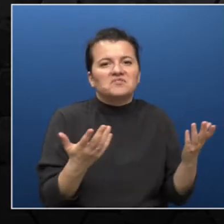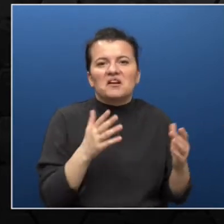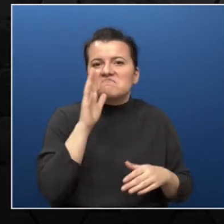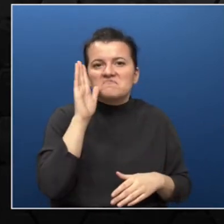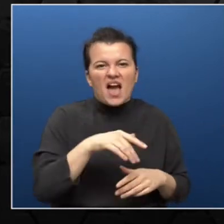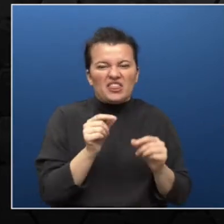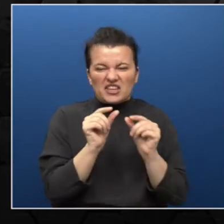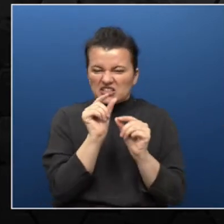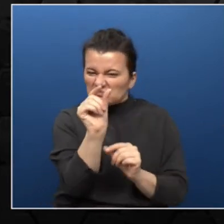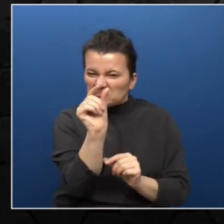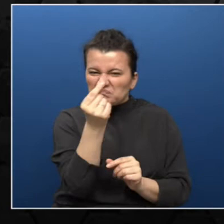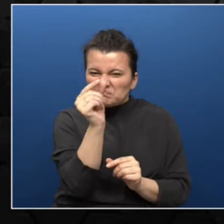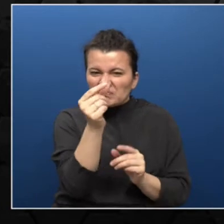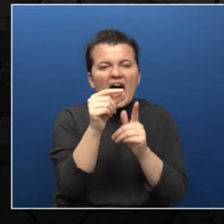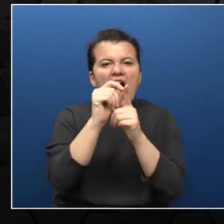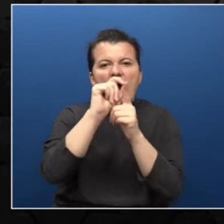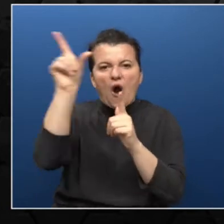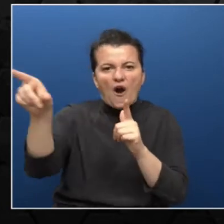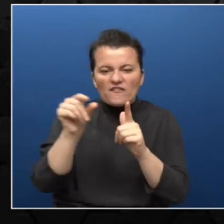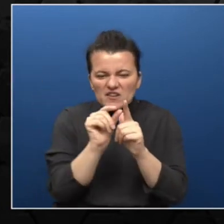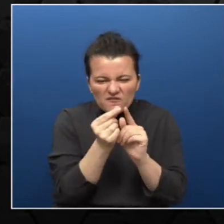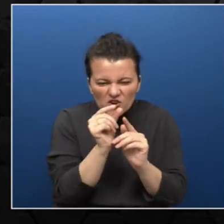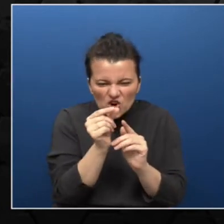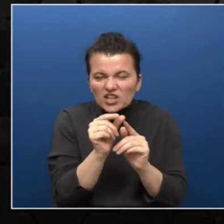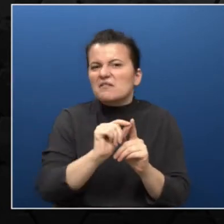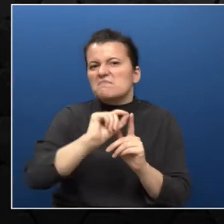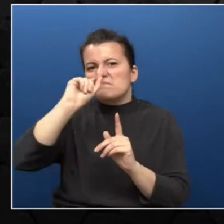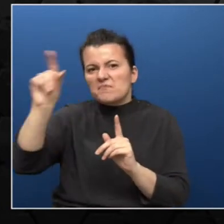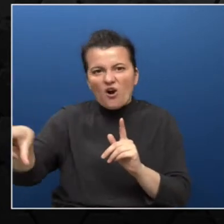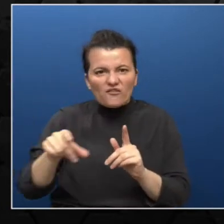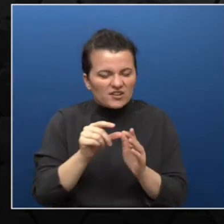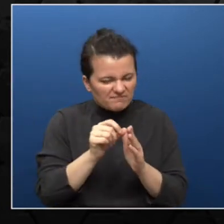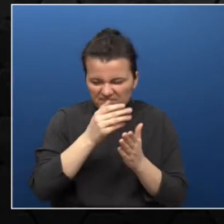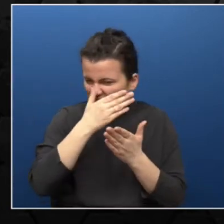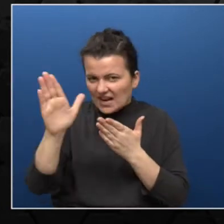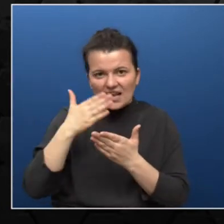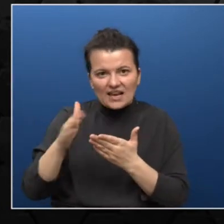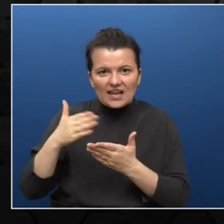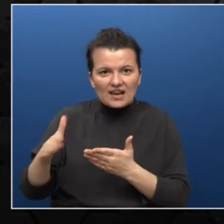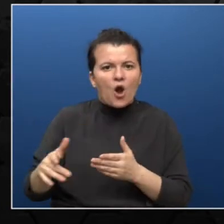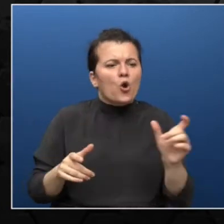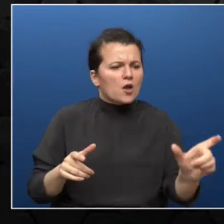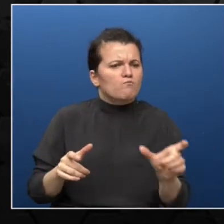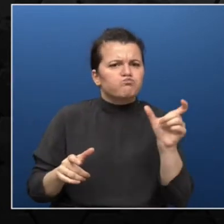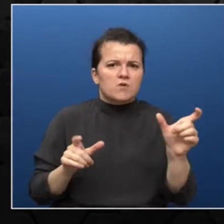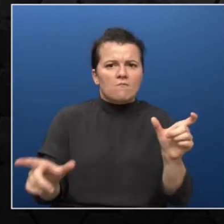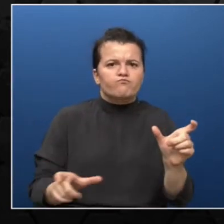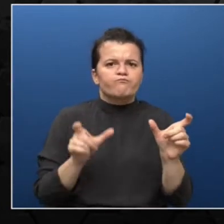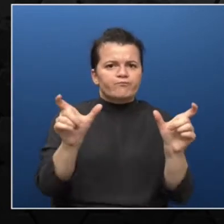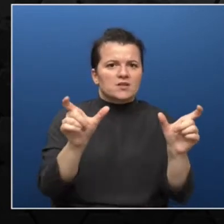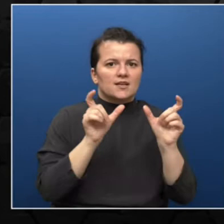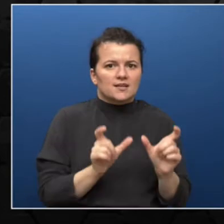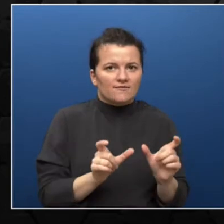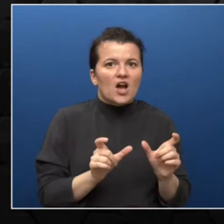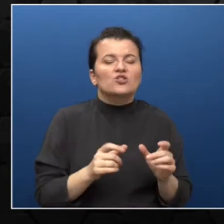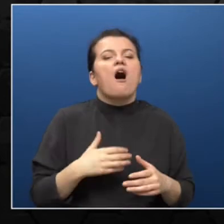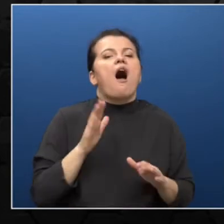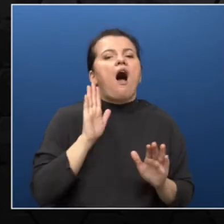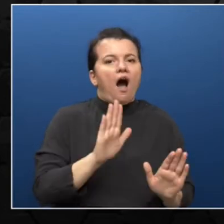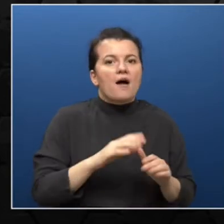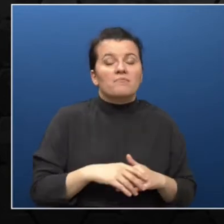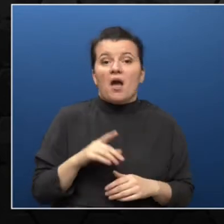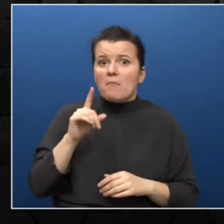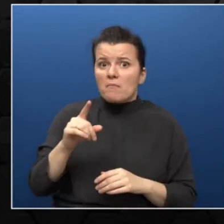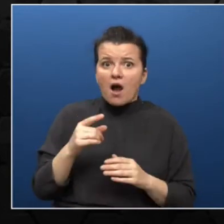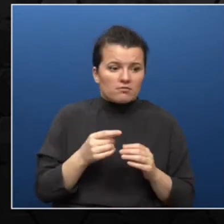remove that. So again, what we have is we have previous data that we could compare to. So what do we do if we don't have these kind